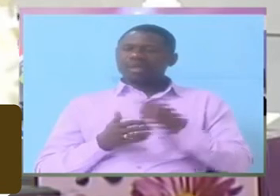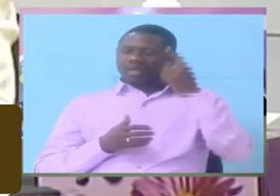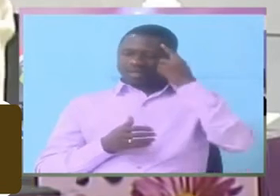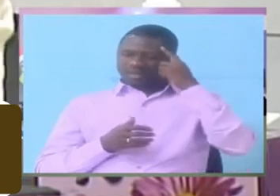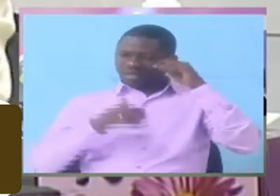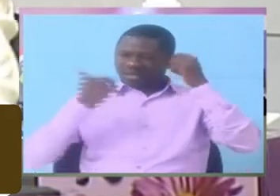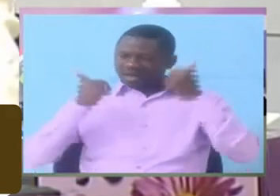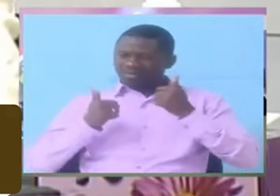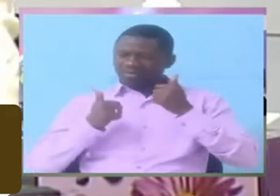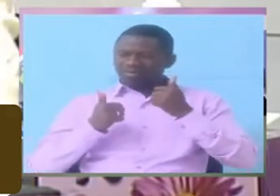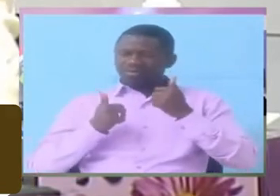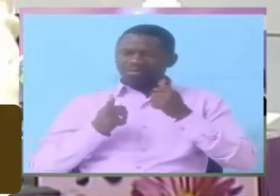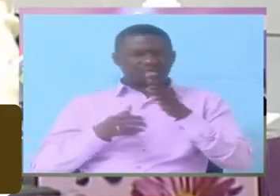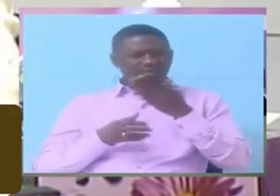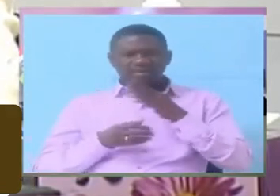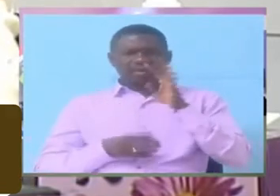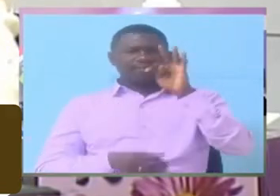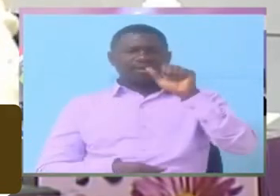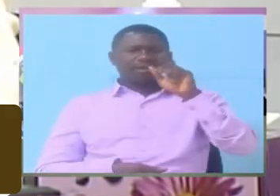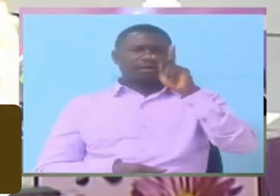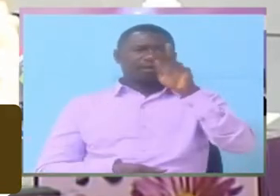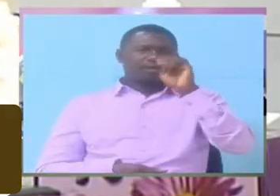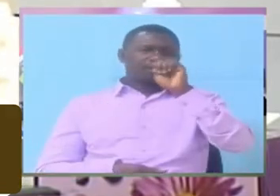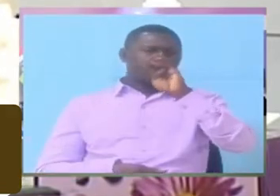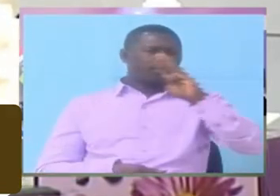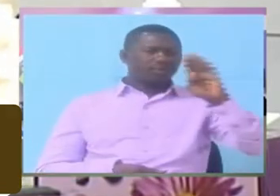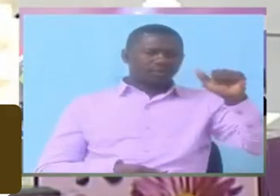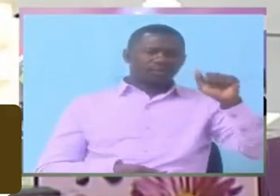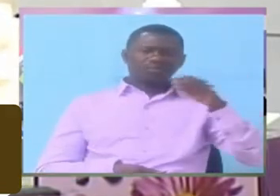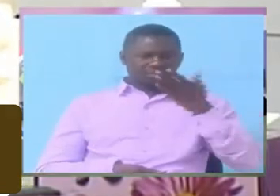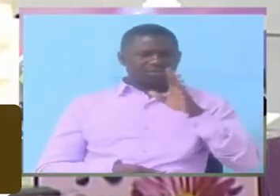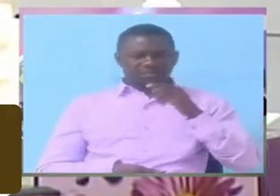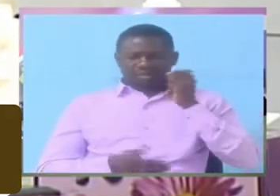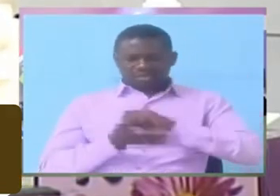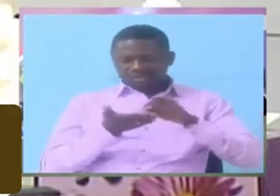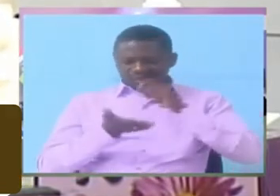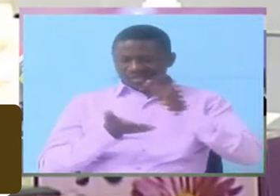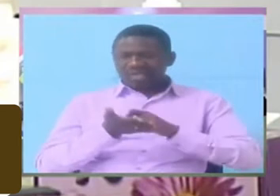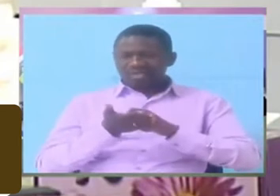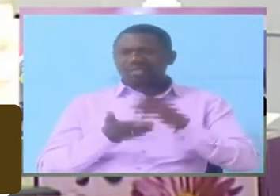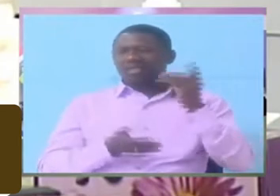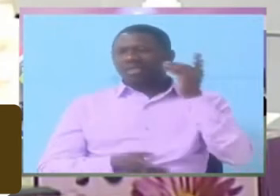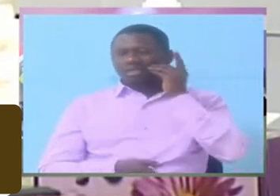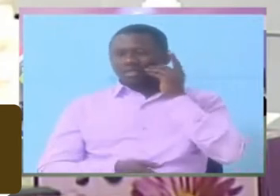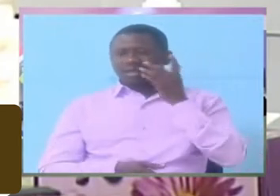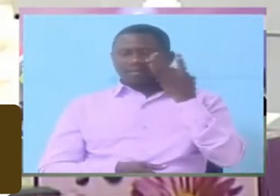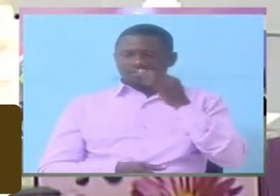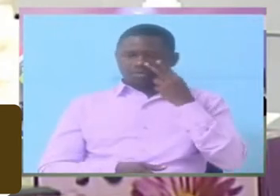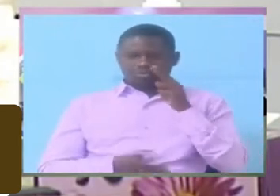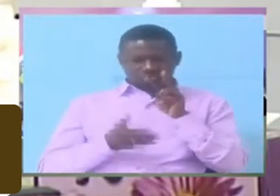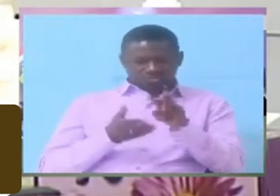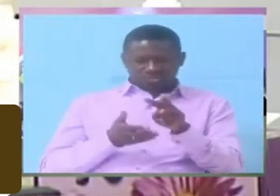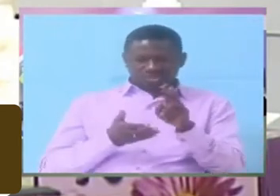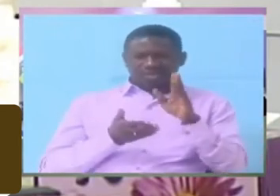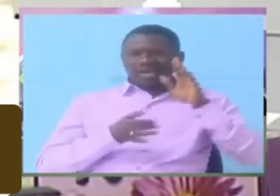after maybe Fakeba must have signed the date. Yes. The date. Asike drone water men kaito to look at the last page. Fakeba